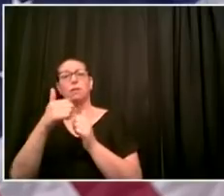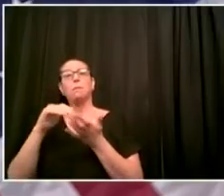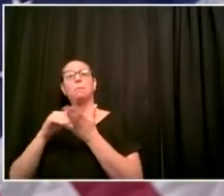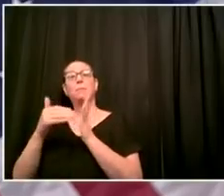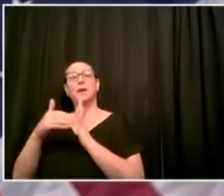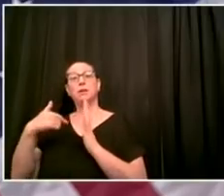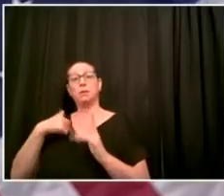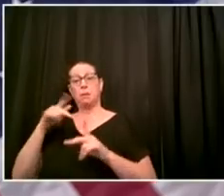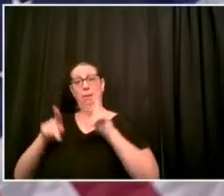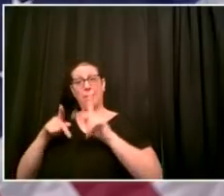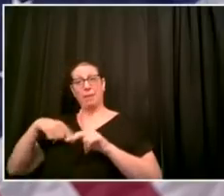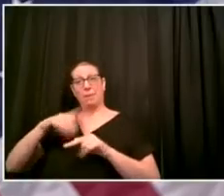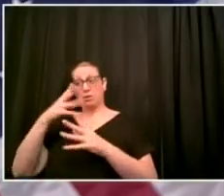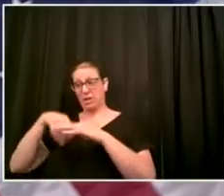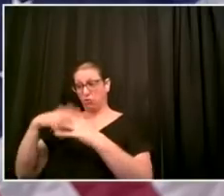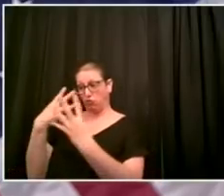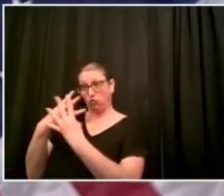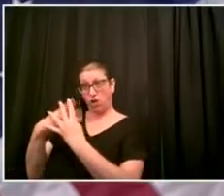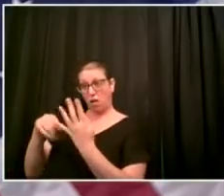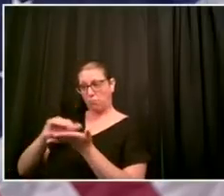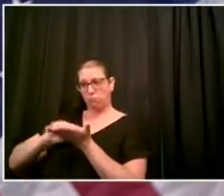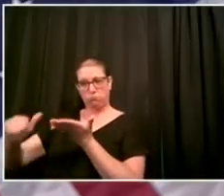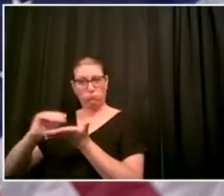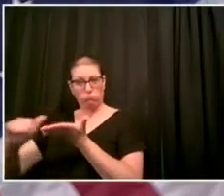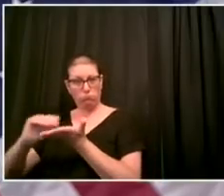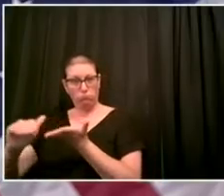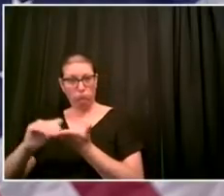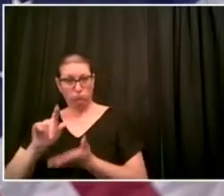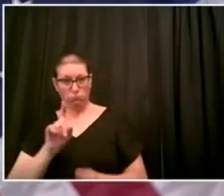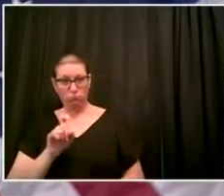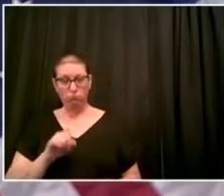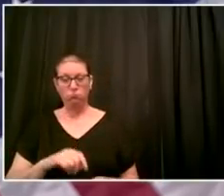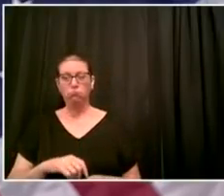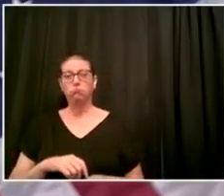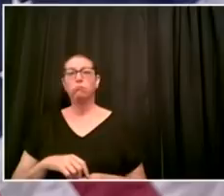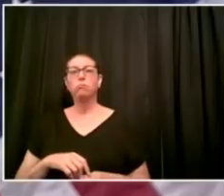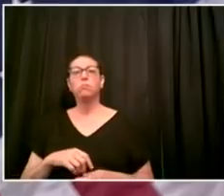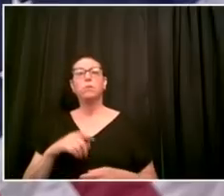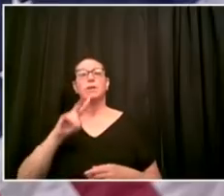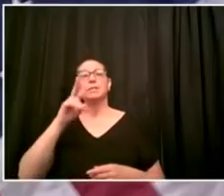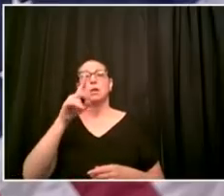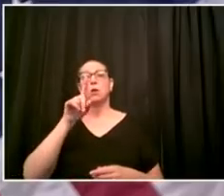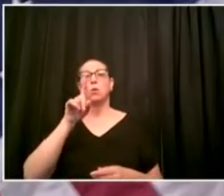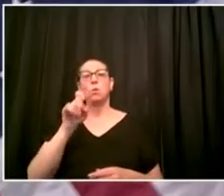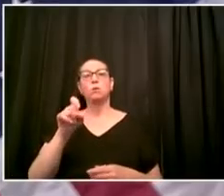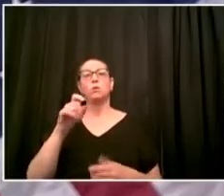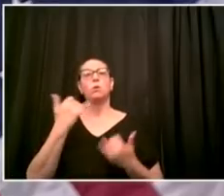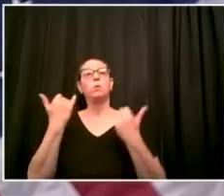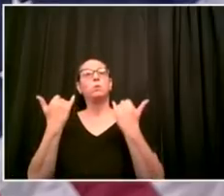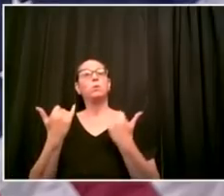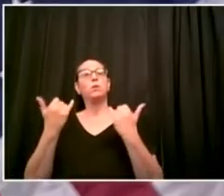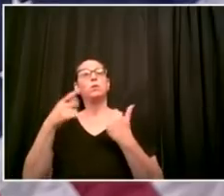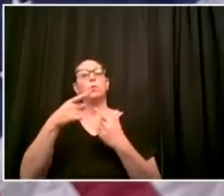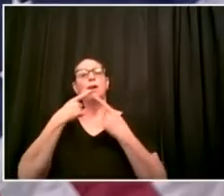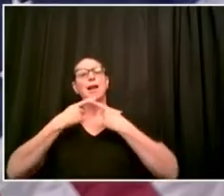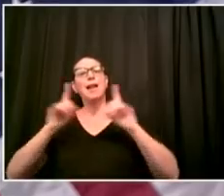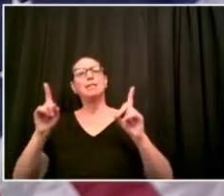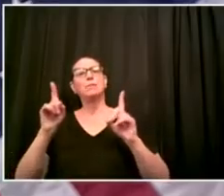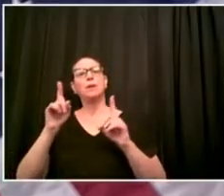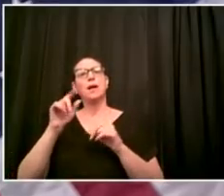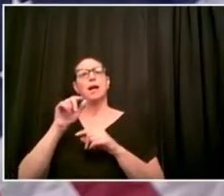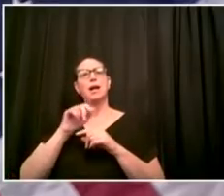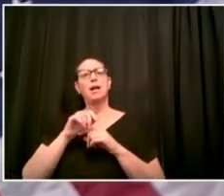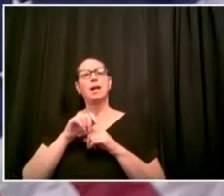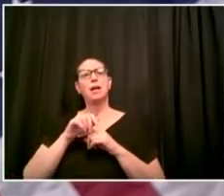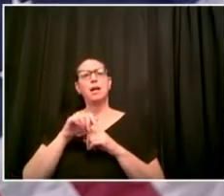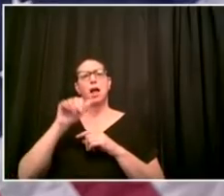you talk a little bit more specifically about what her responsibilities will be? And is this a public health function or more of a data oversight